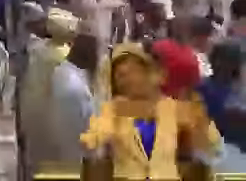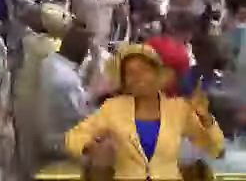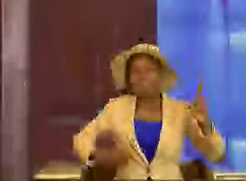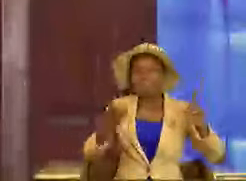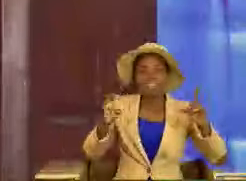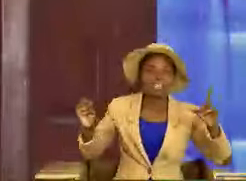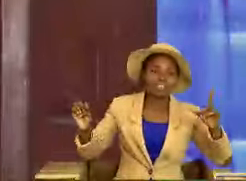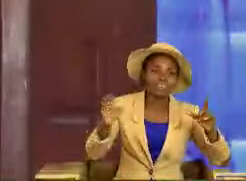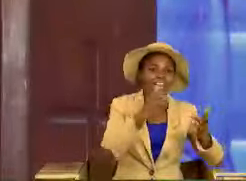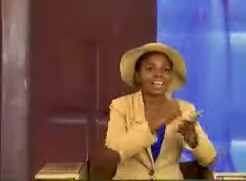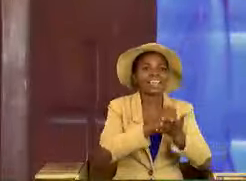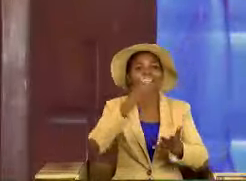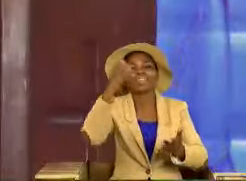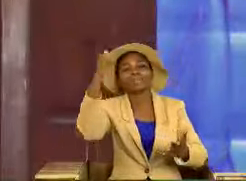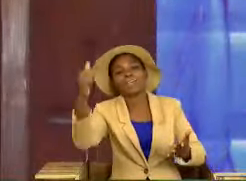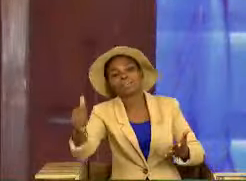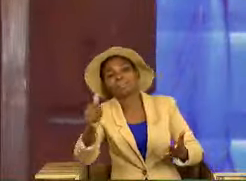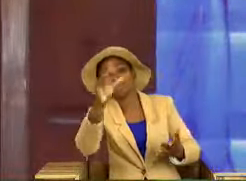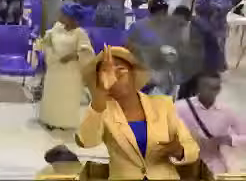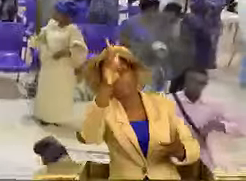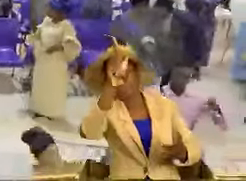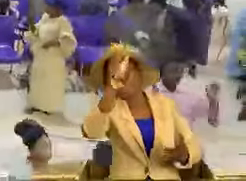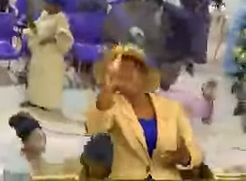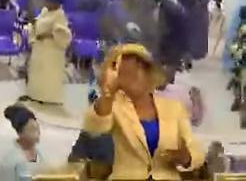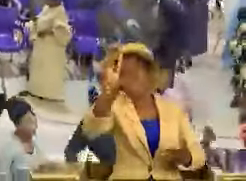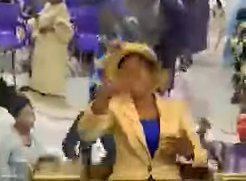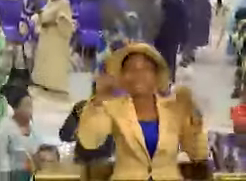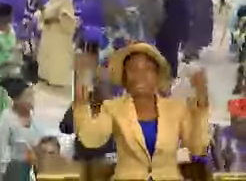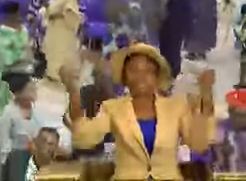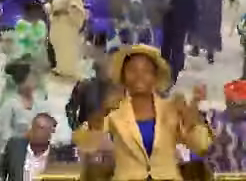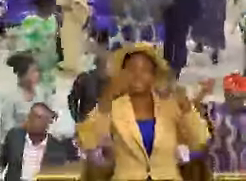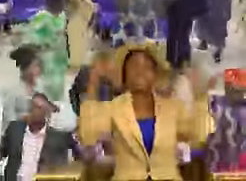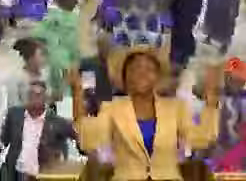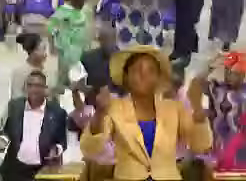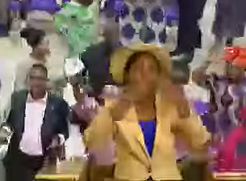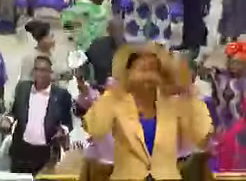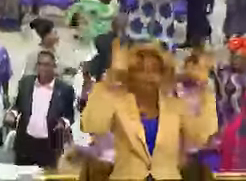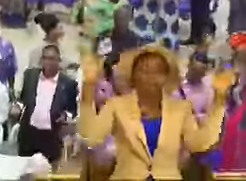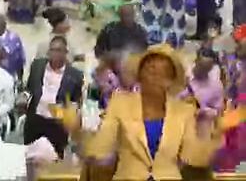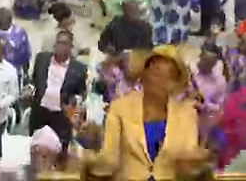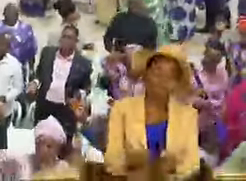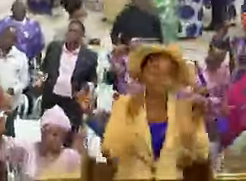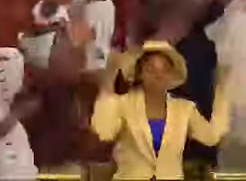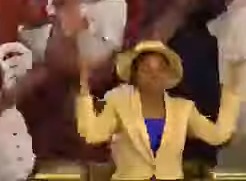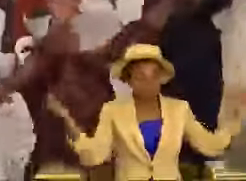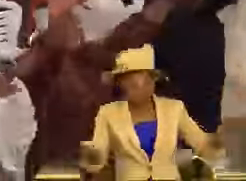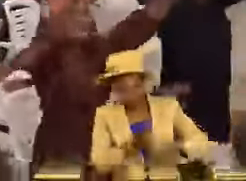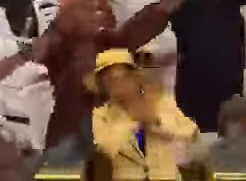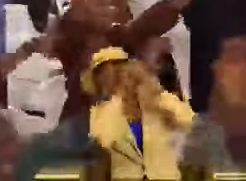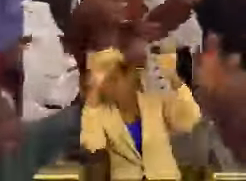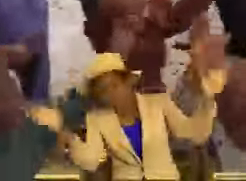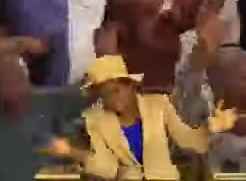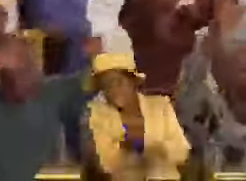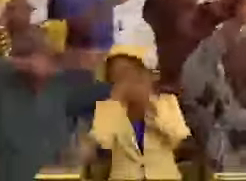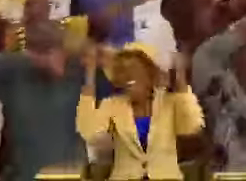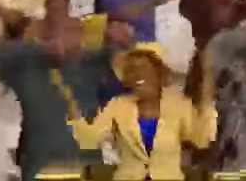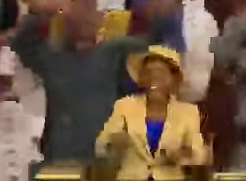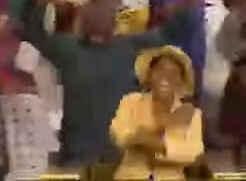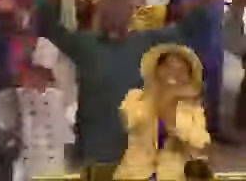2 one Miracle receiving Hallelujah let's go hallu hallelujah